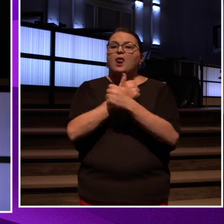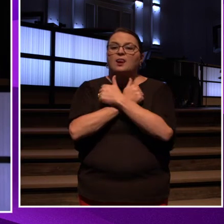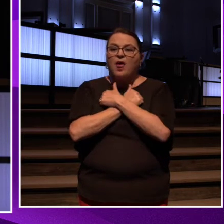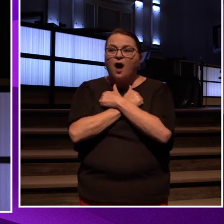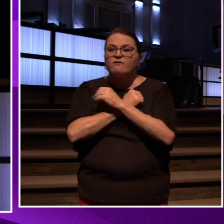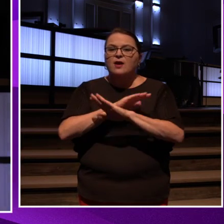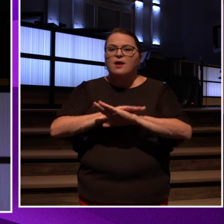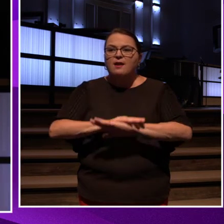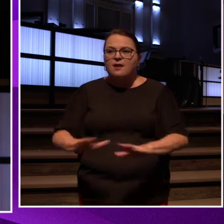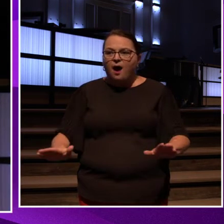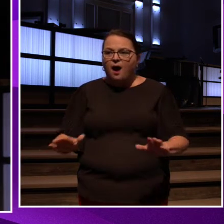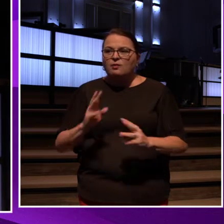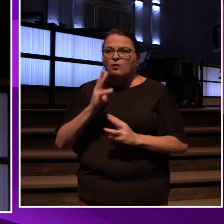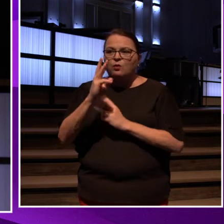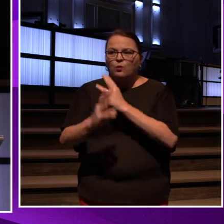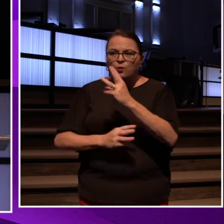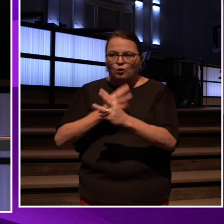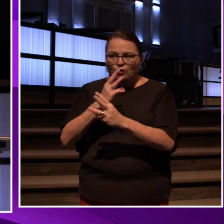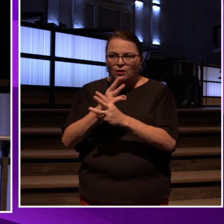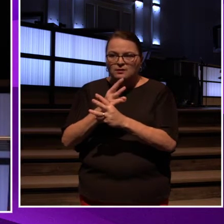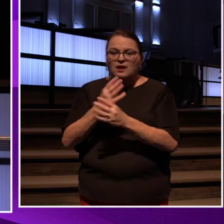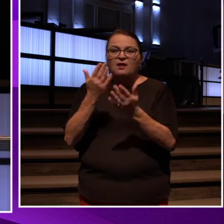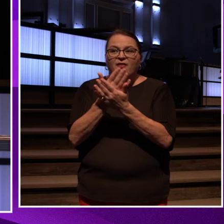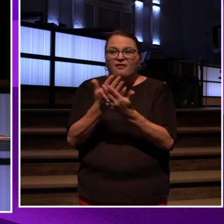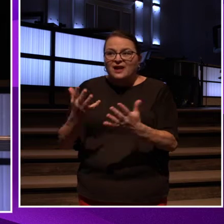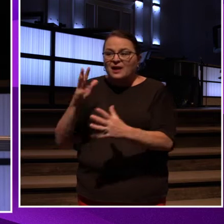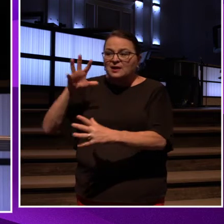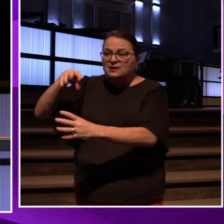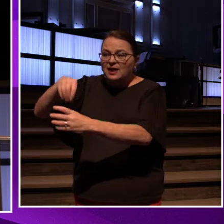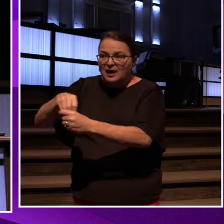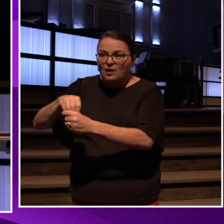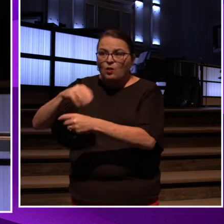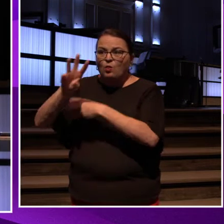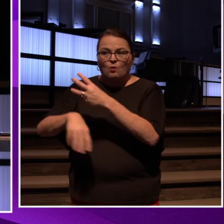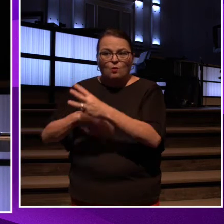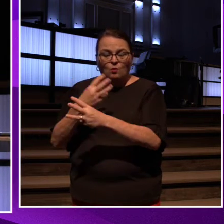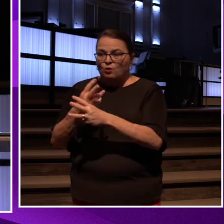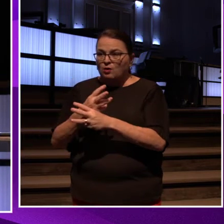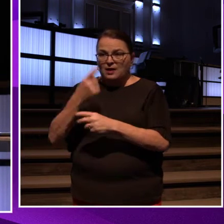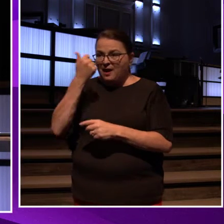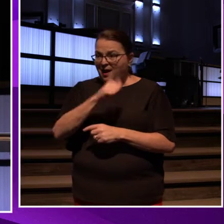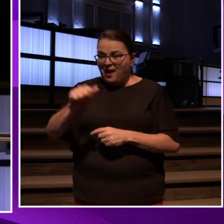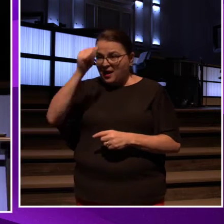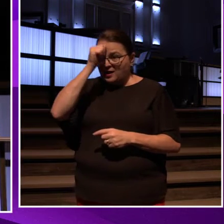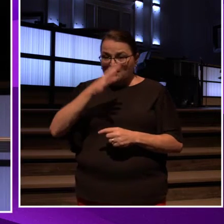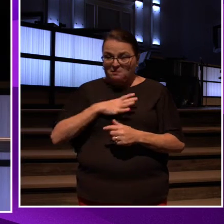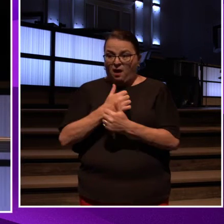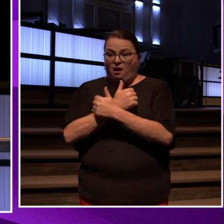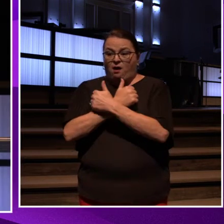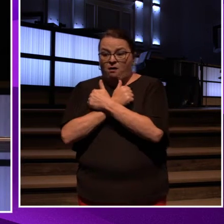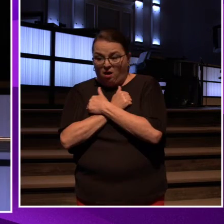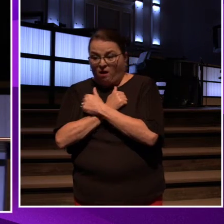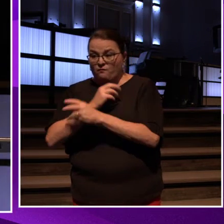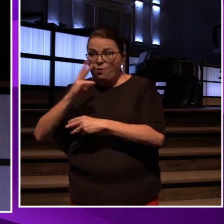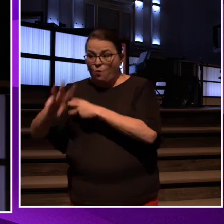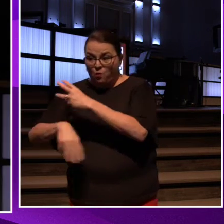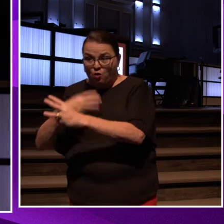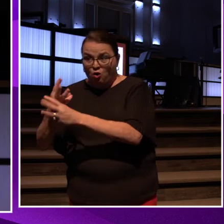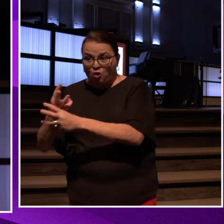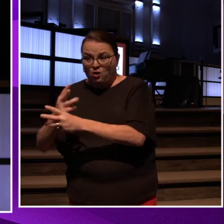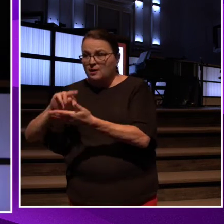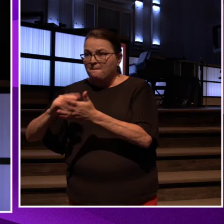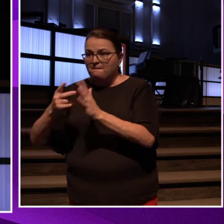it? Love not the world, neither the things that are in the world. For if any man love the world,